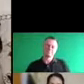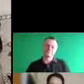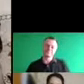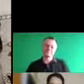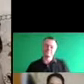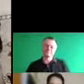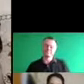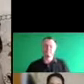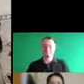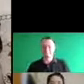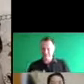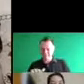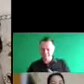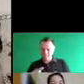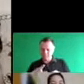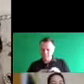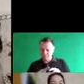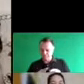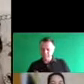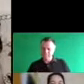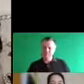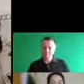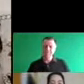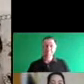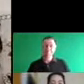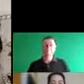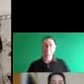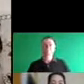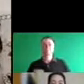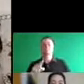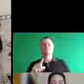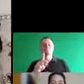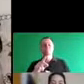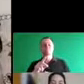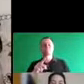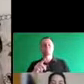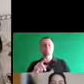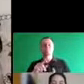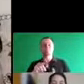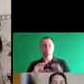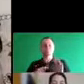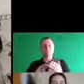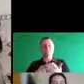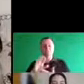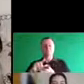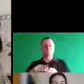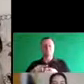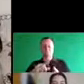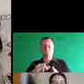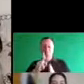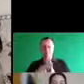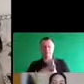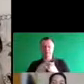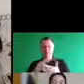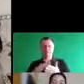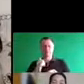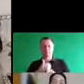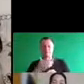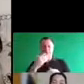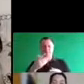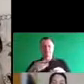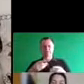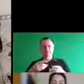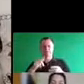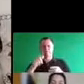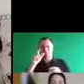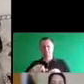Another question here. With your video work, this is a question from the chat, how did you create the smooth following of